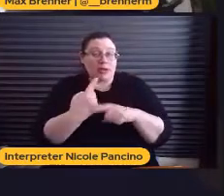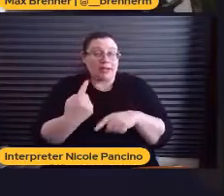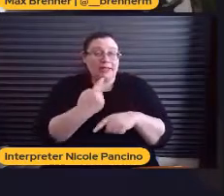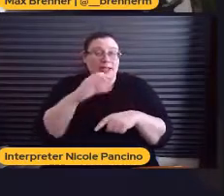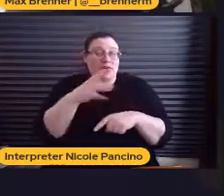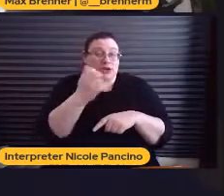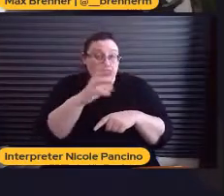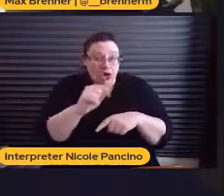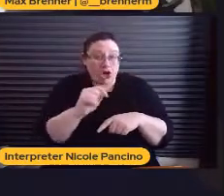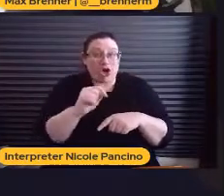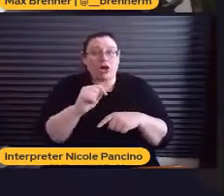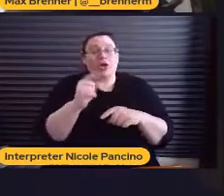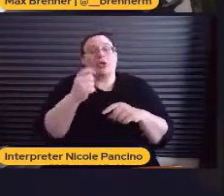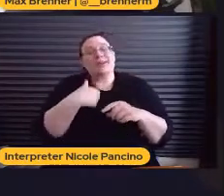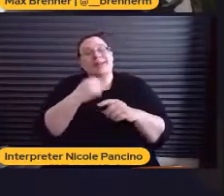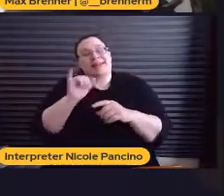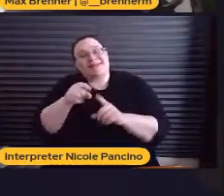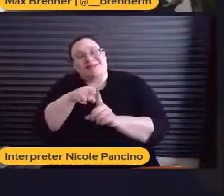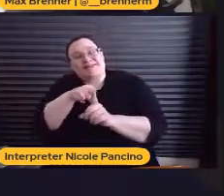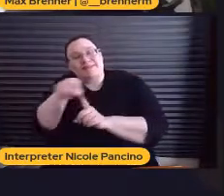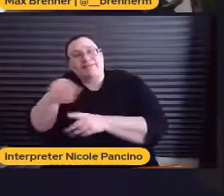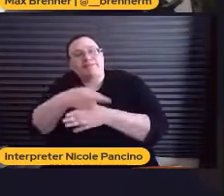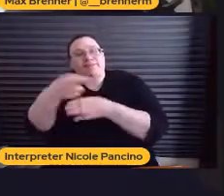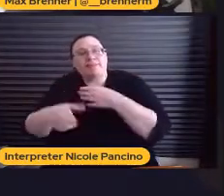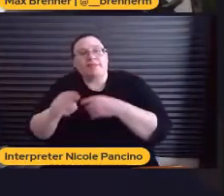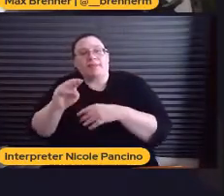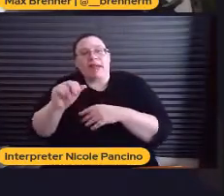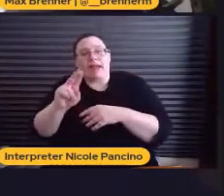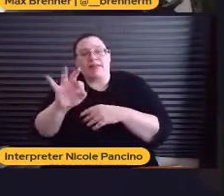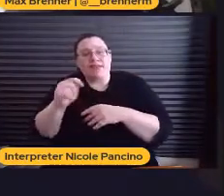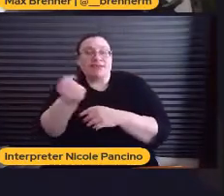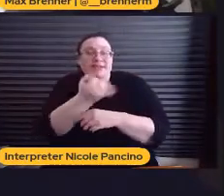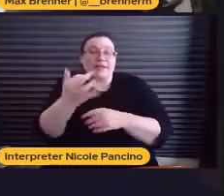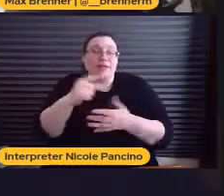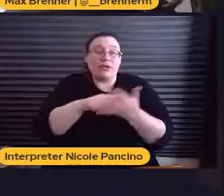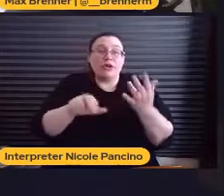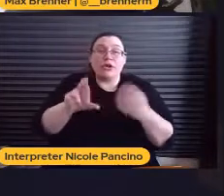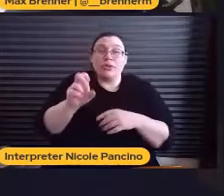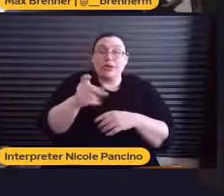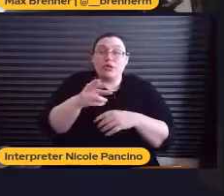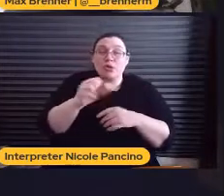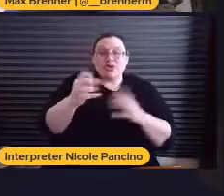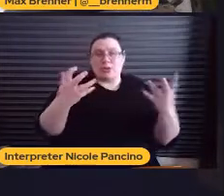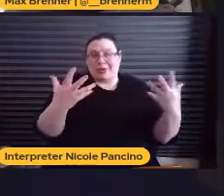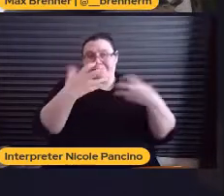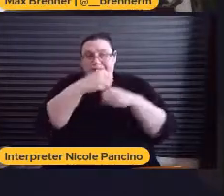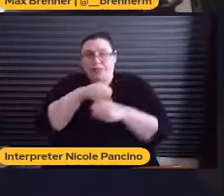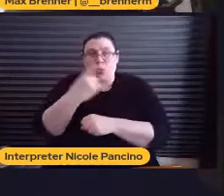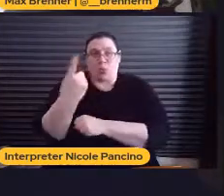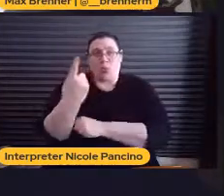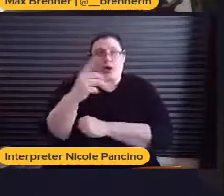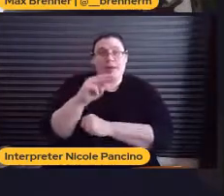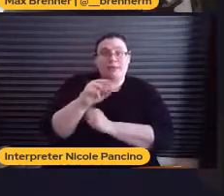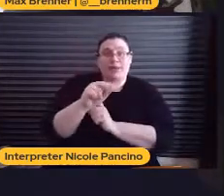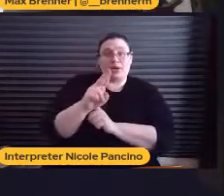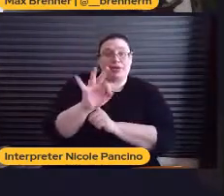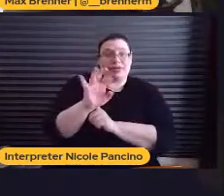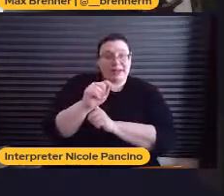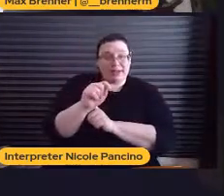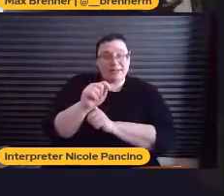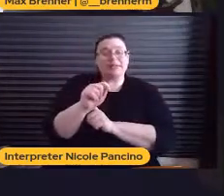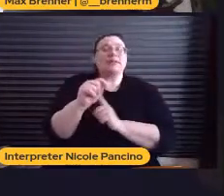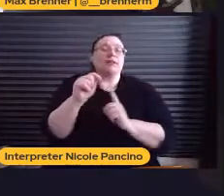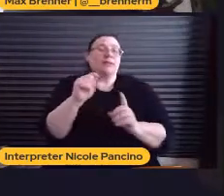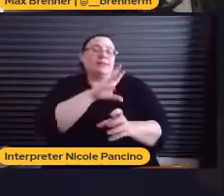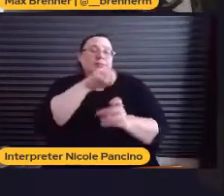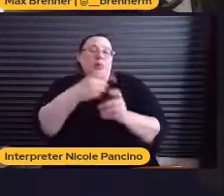single Kubernetes manifest. So if you have like multiple resources that you want to aggregate into a single manifest, put them all in one chart and they will